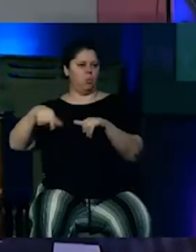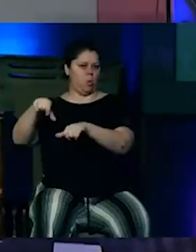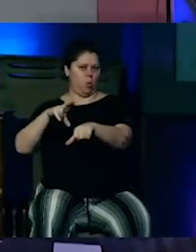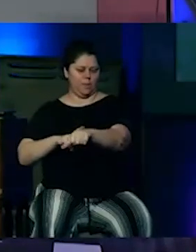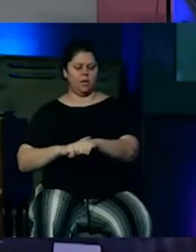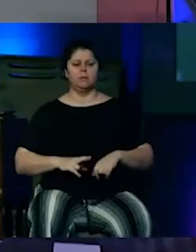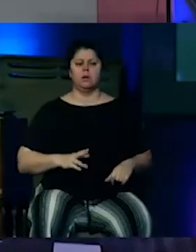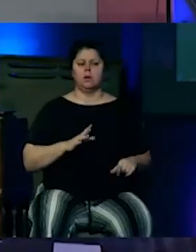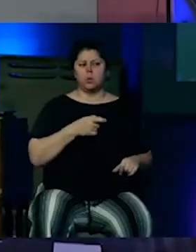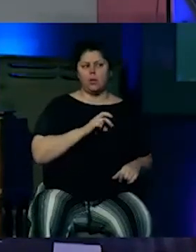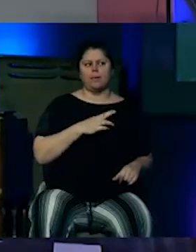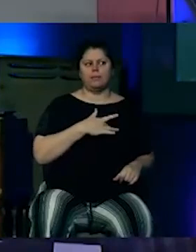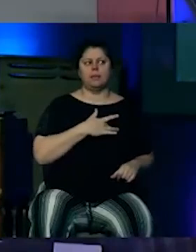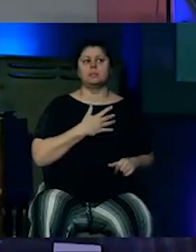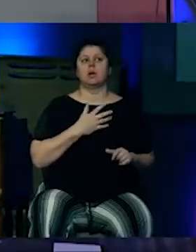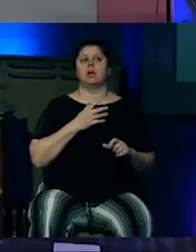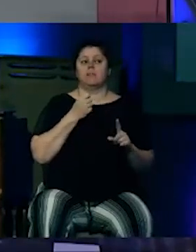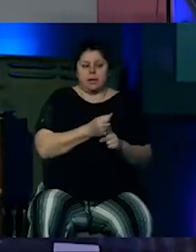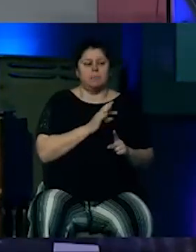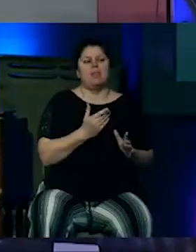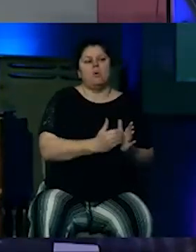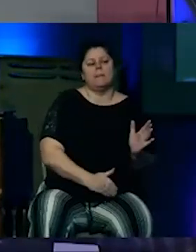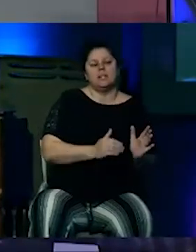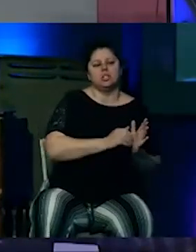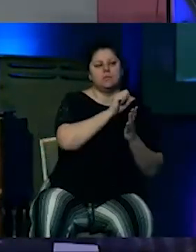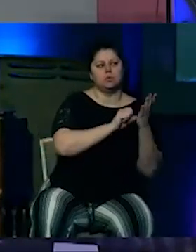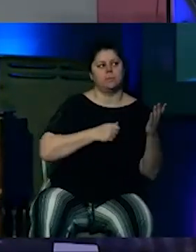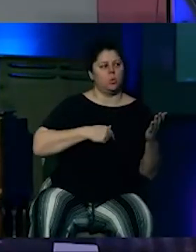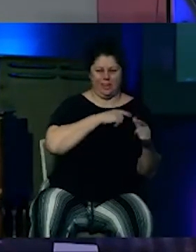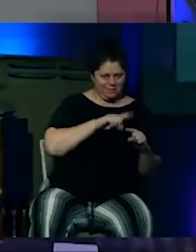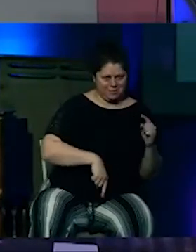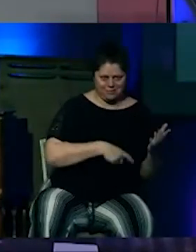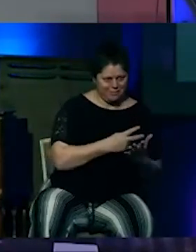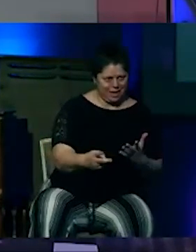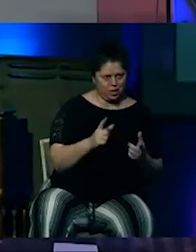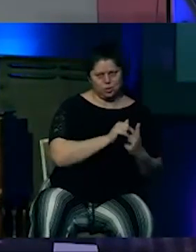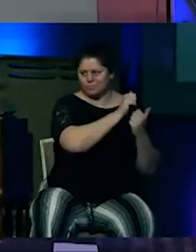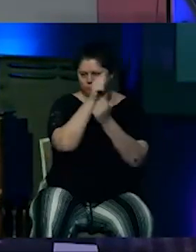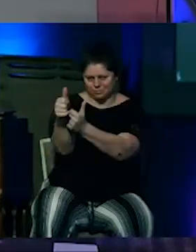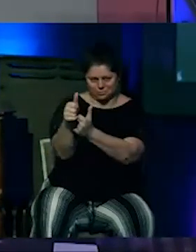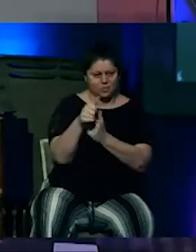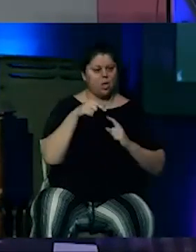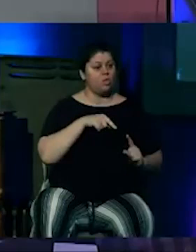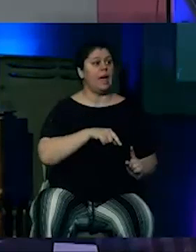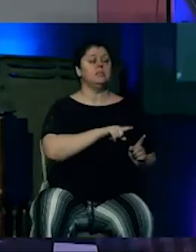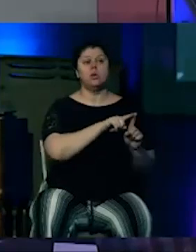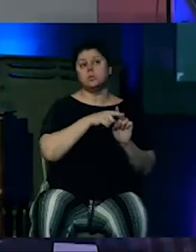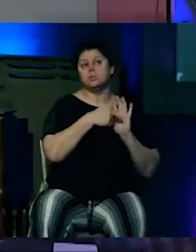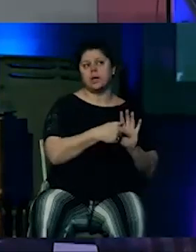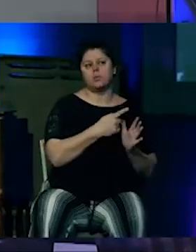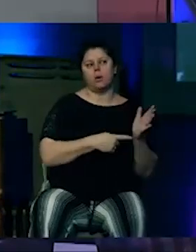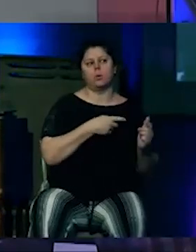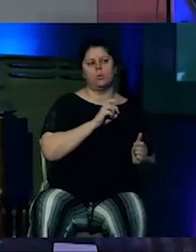are affected by the repetition of the scripts that they fail to reproduce. And this affect is also a sign of what queer